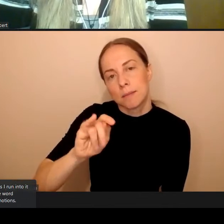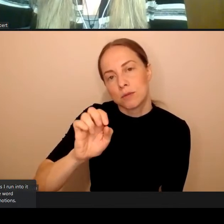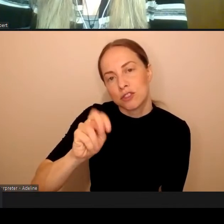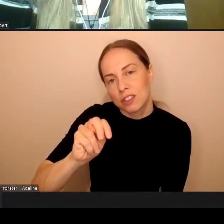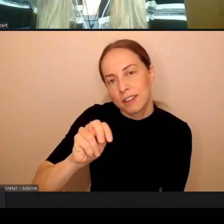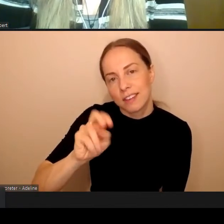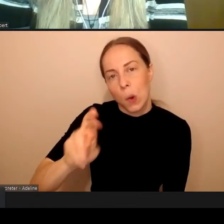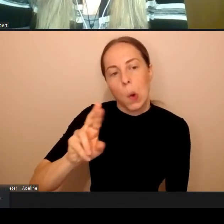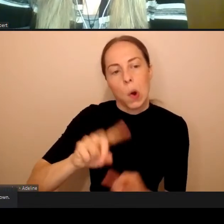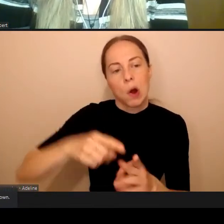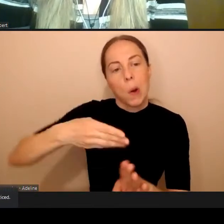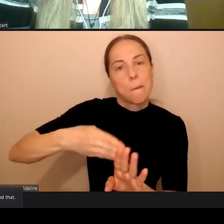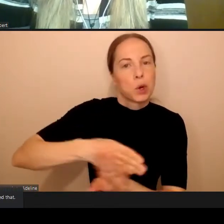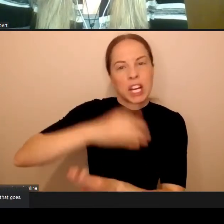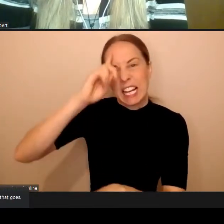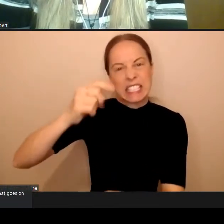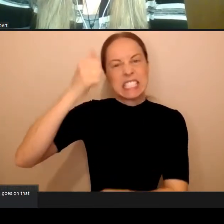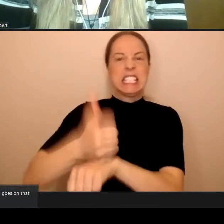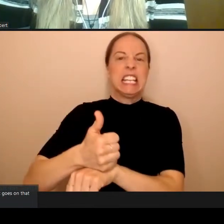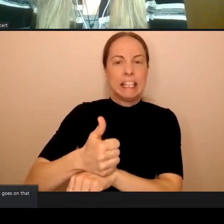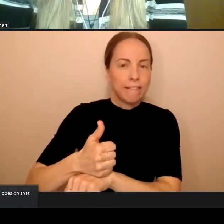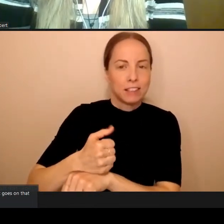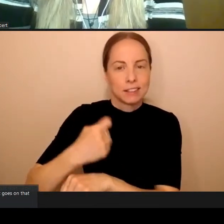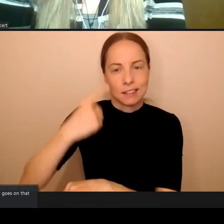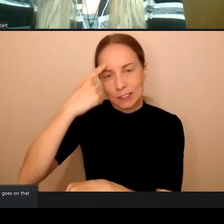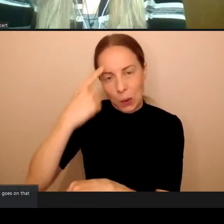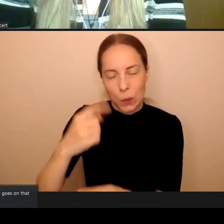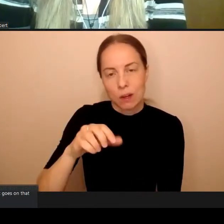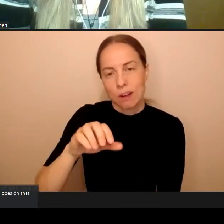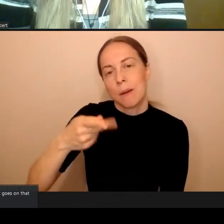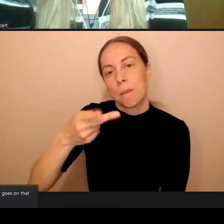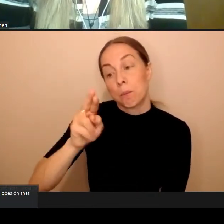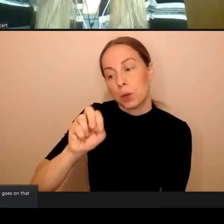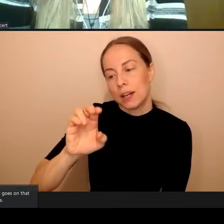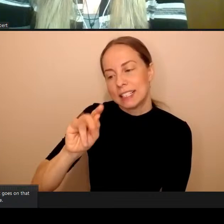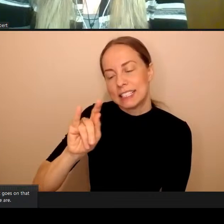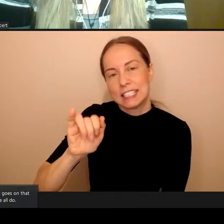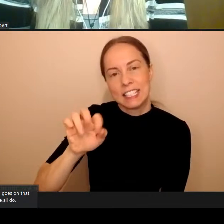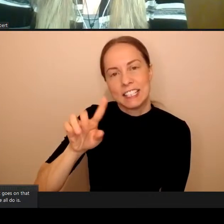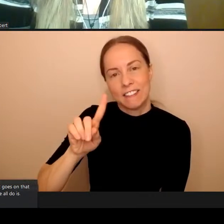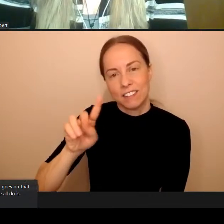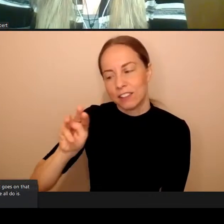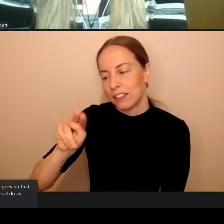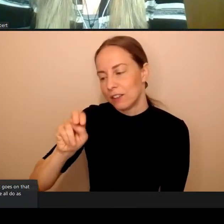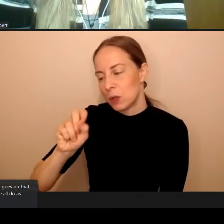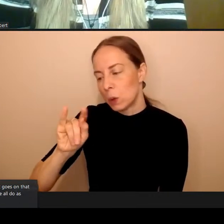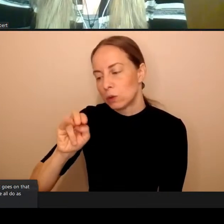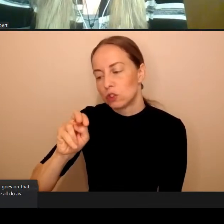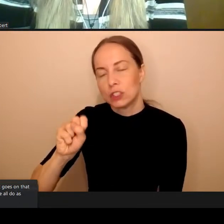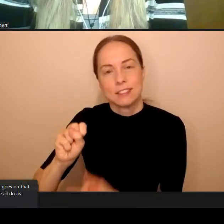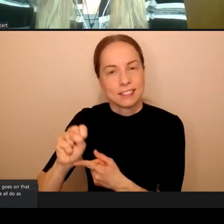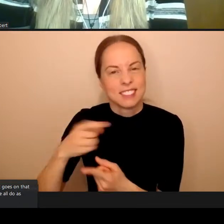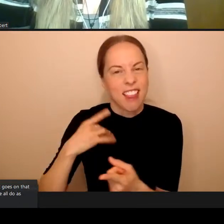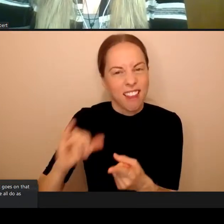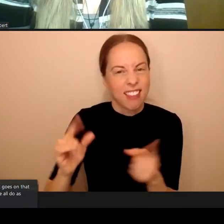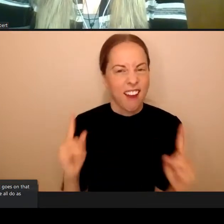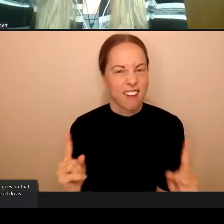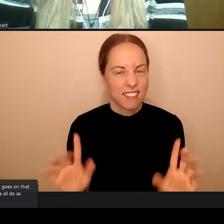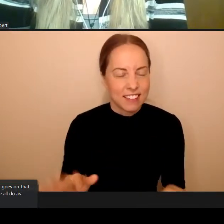One of the things I've noticed that goes on that we all do as human beings, that we all do as individuals, is